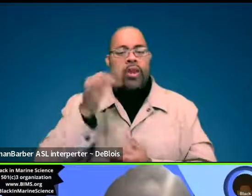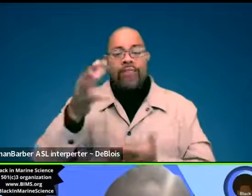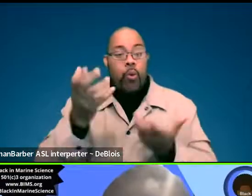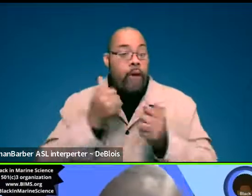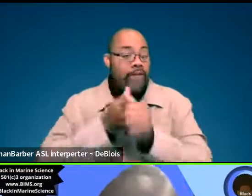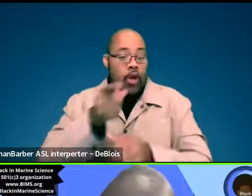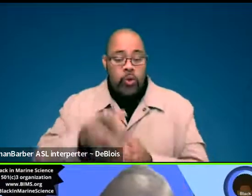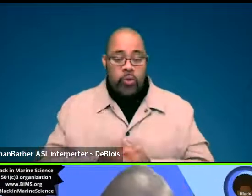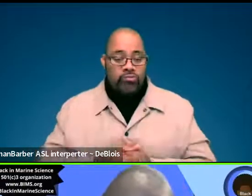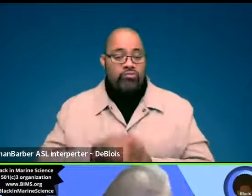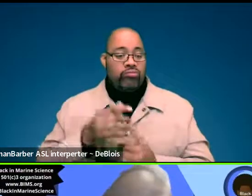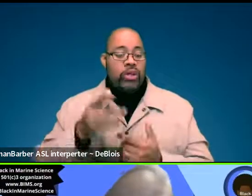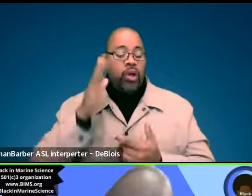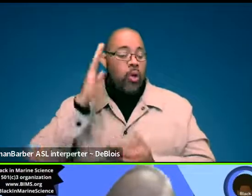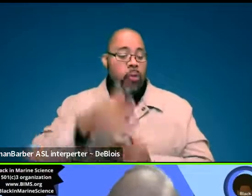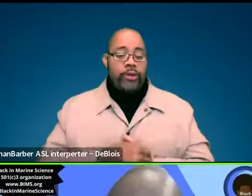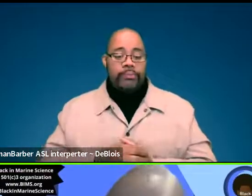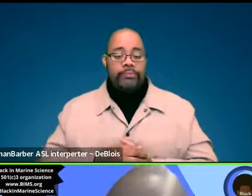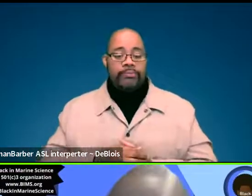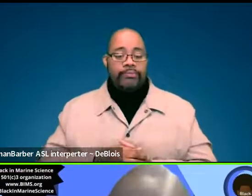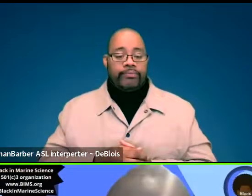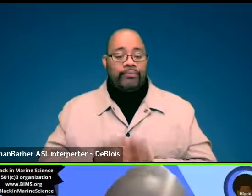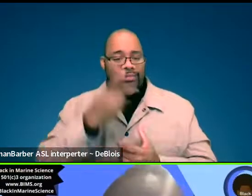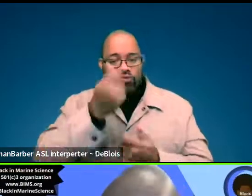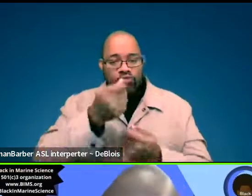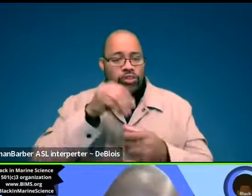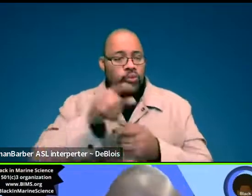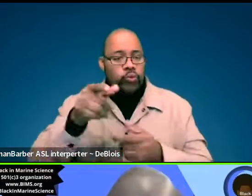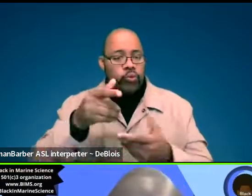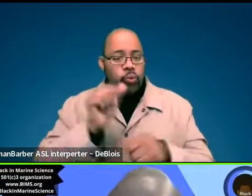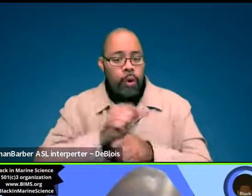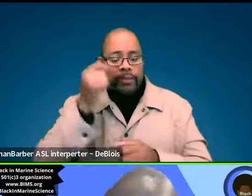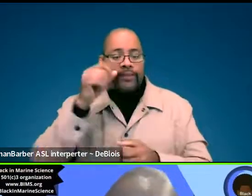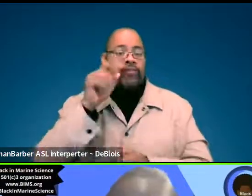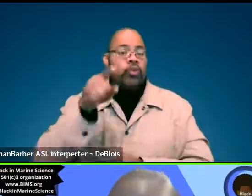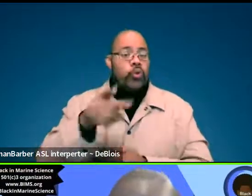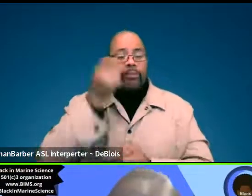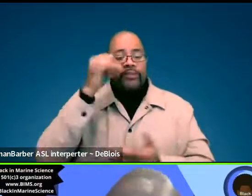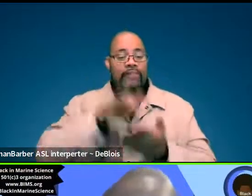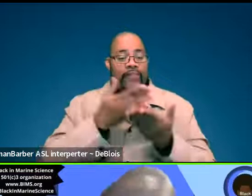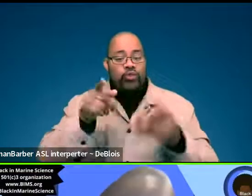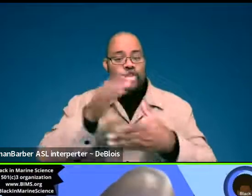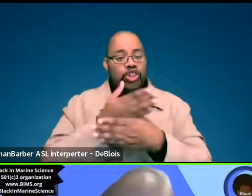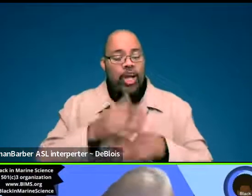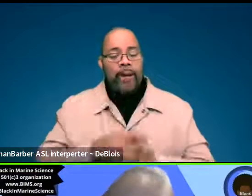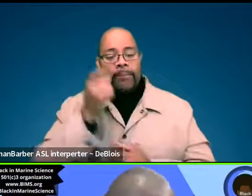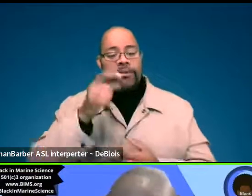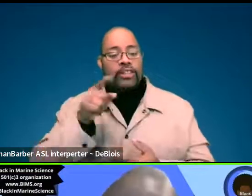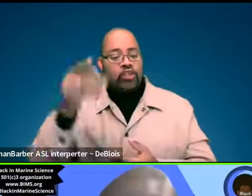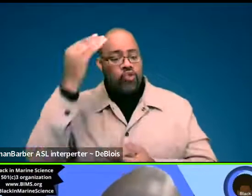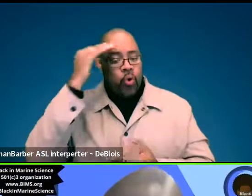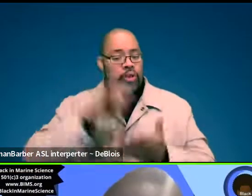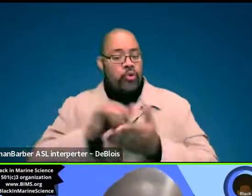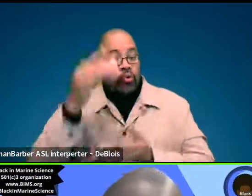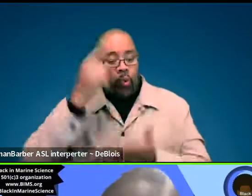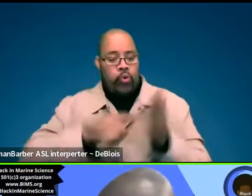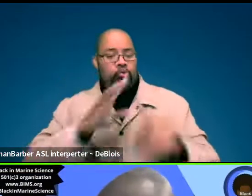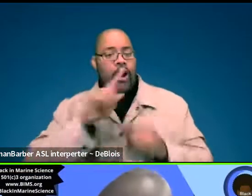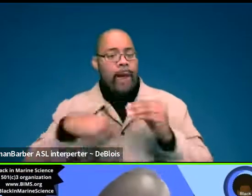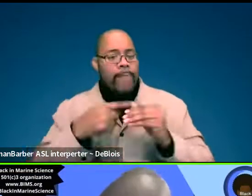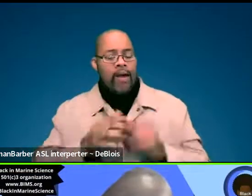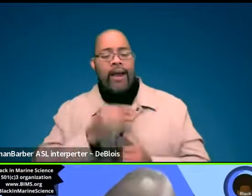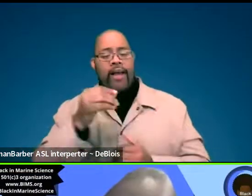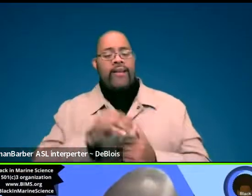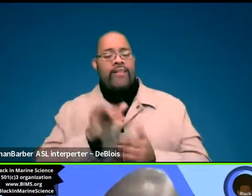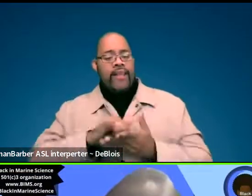to follow you, right? They're going to, be interested in you because of you and because of things you share and because they know that you know what you're talking about and